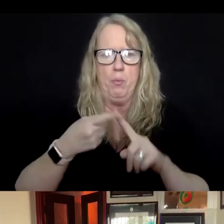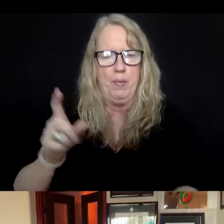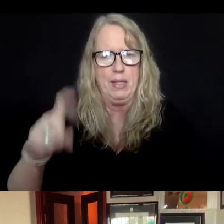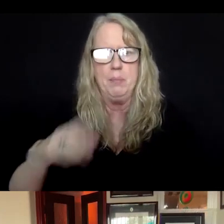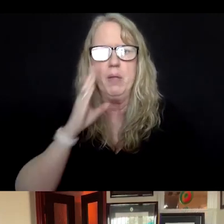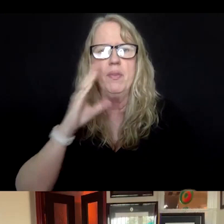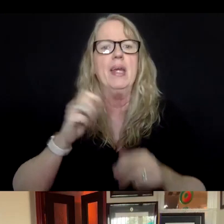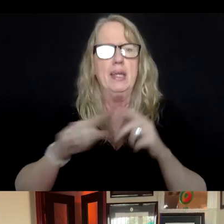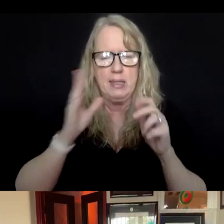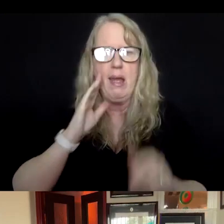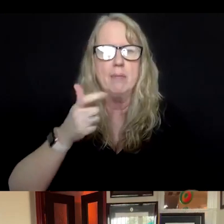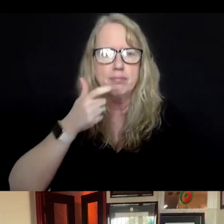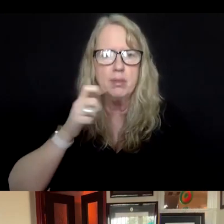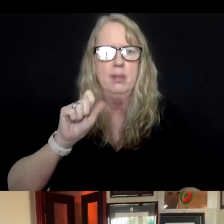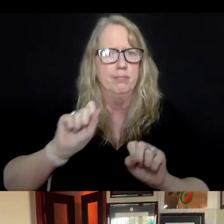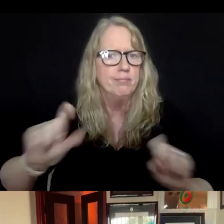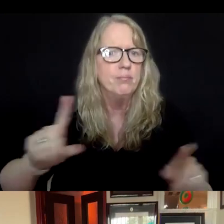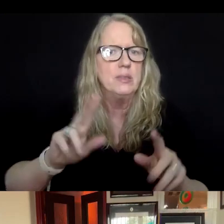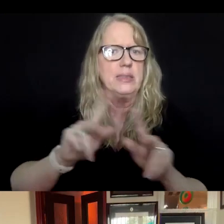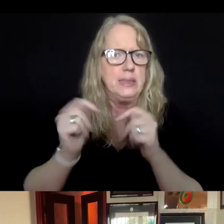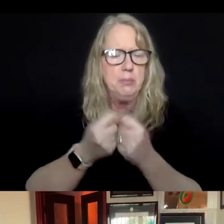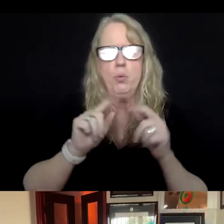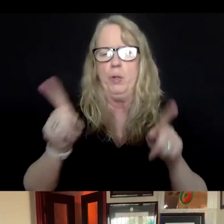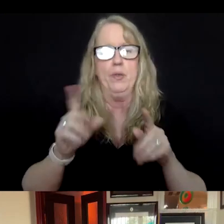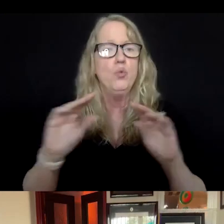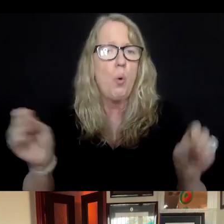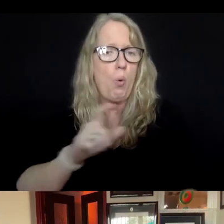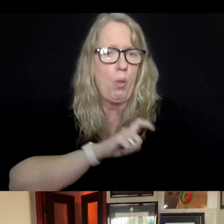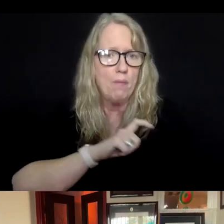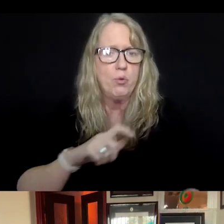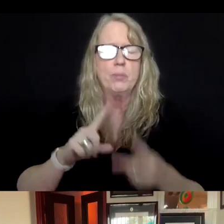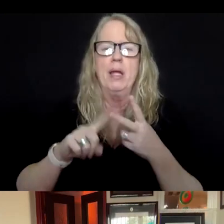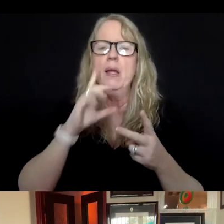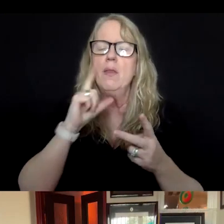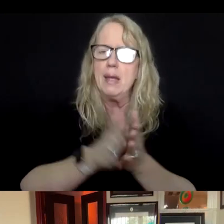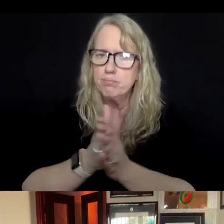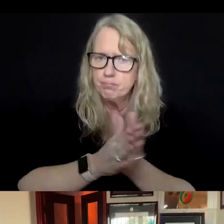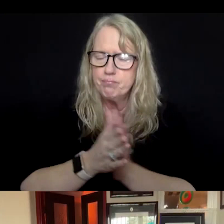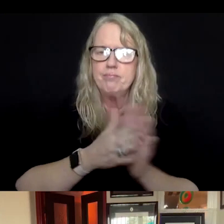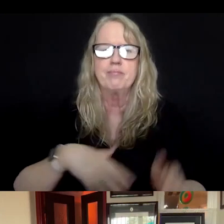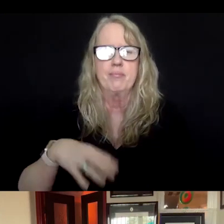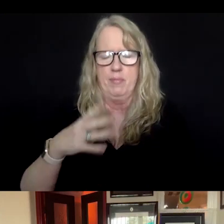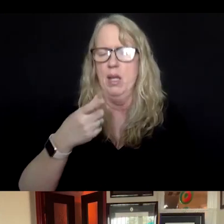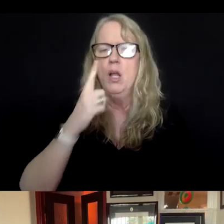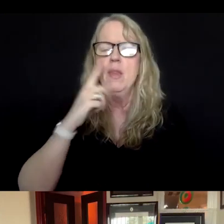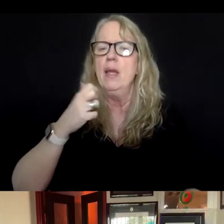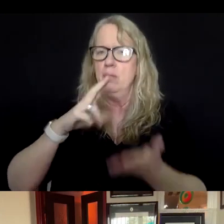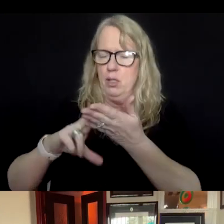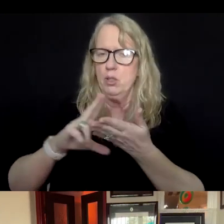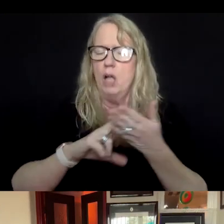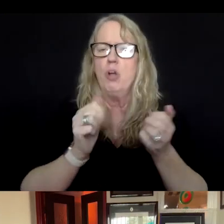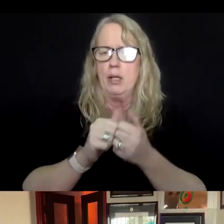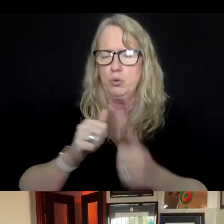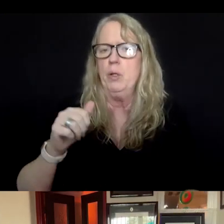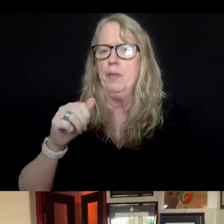mobile team, and it goes through this whole clinical route with no law enforcement. There's incentives baked into the mobile crisis contracts that